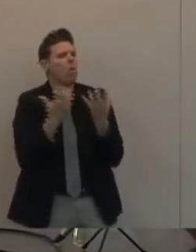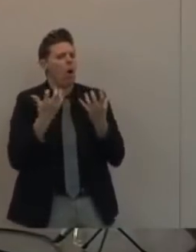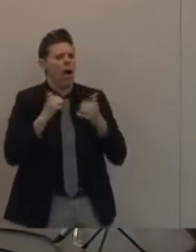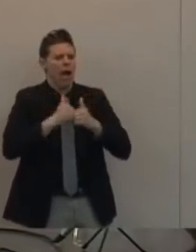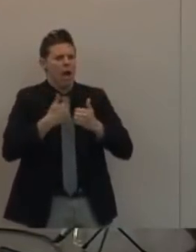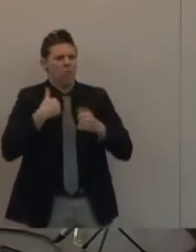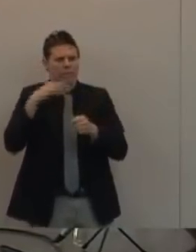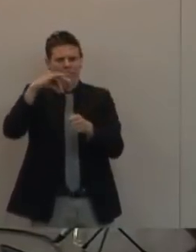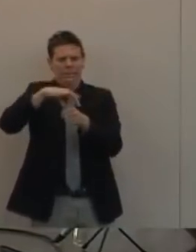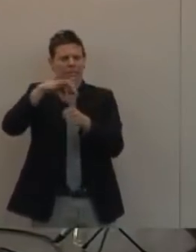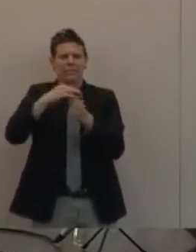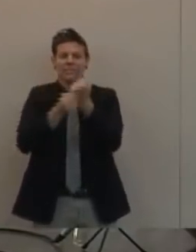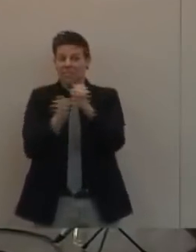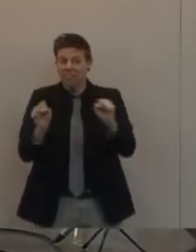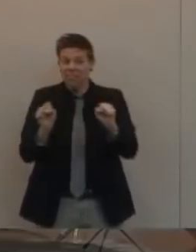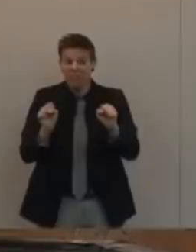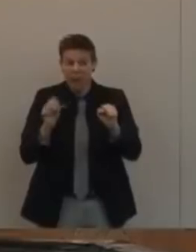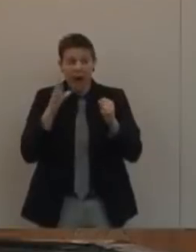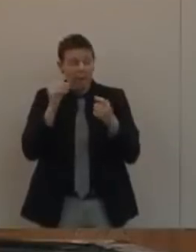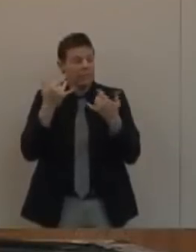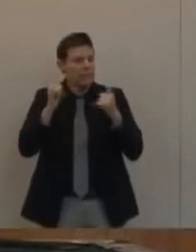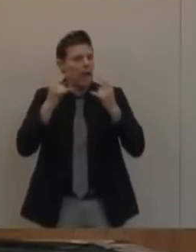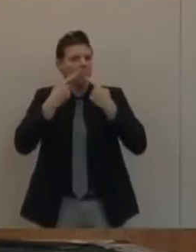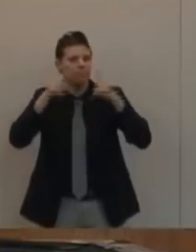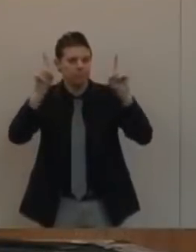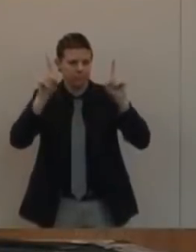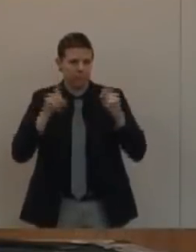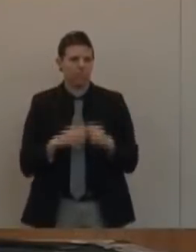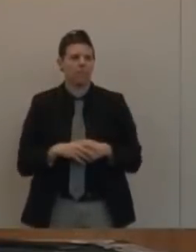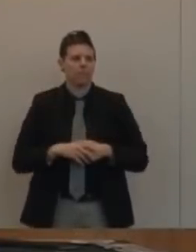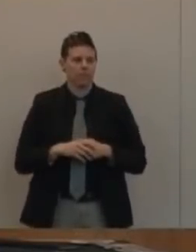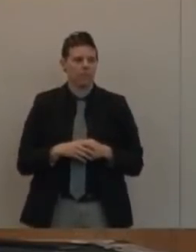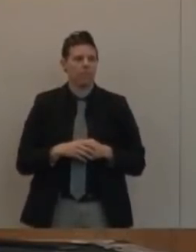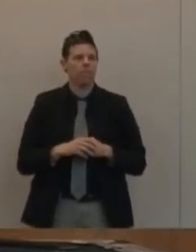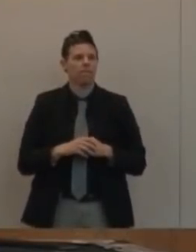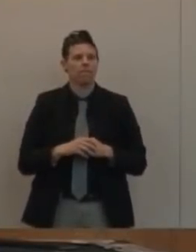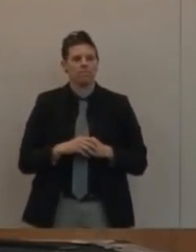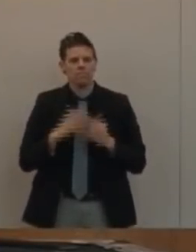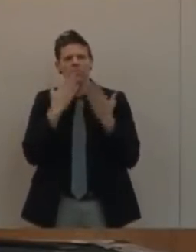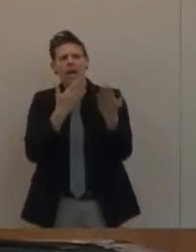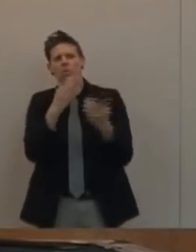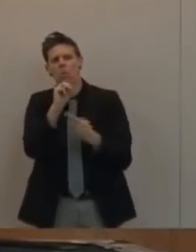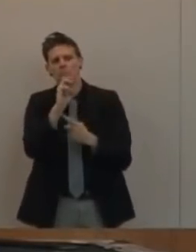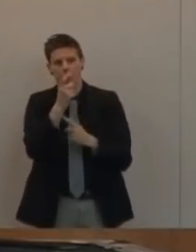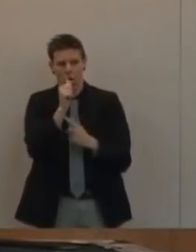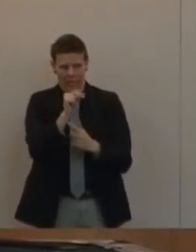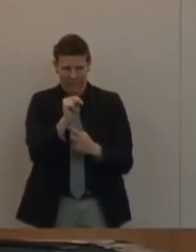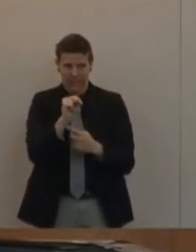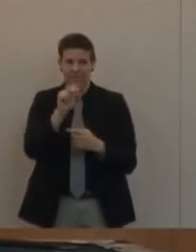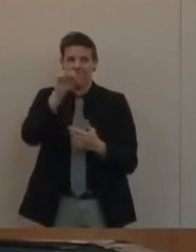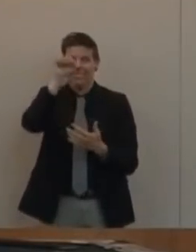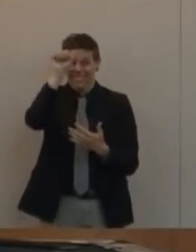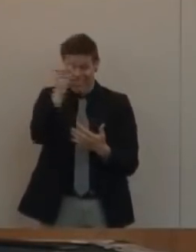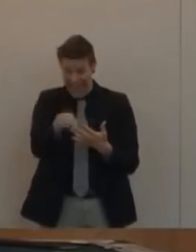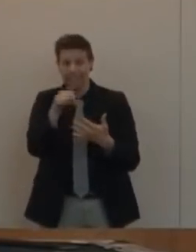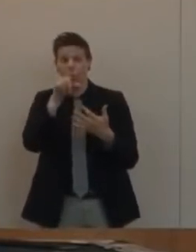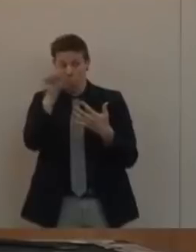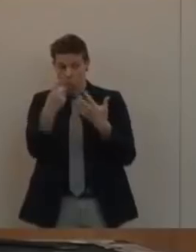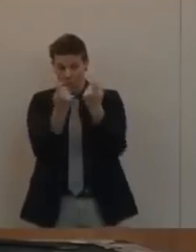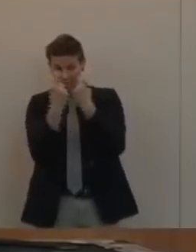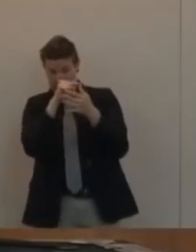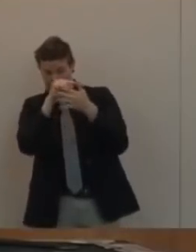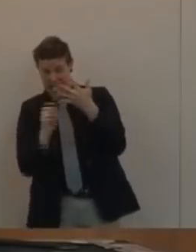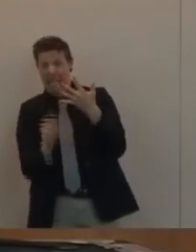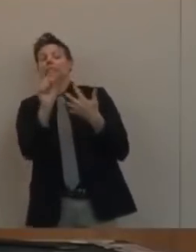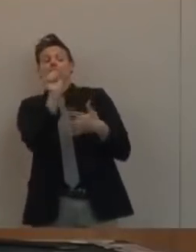Thank you. Thank you, Morgan. So it's actually yes to a variety of those questions. So we